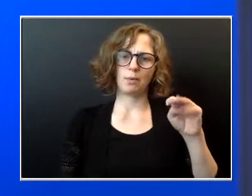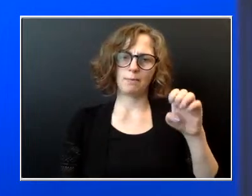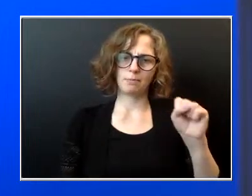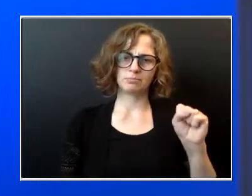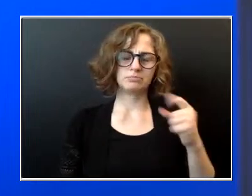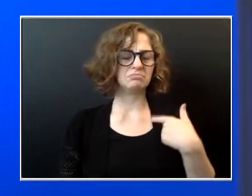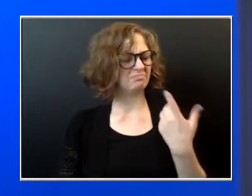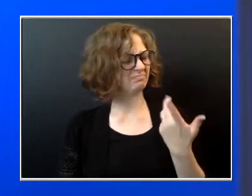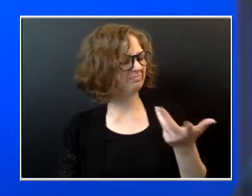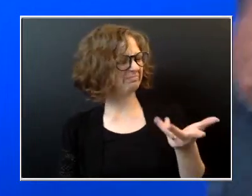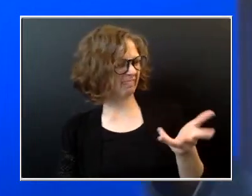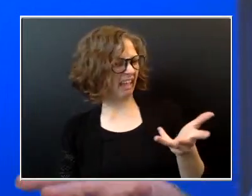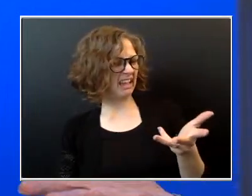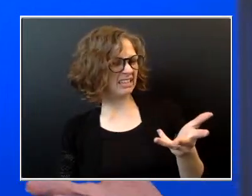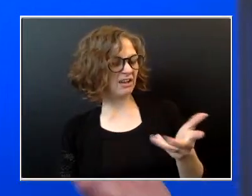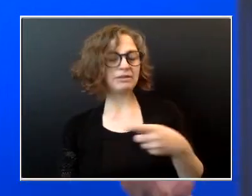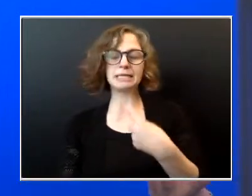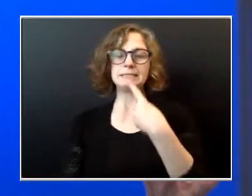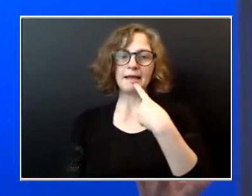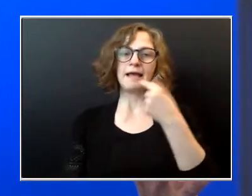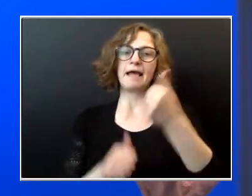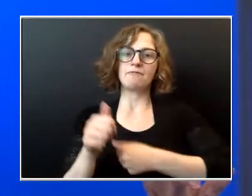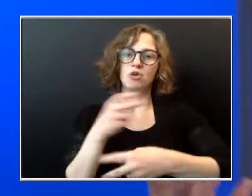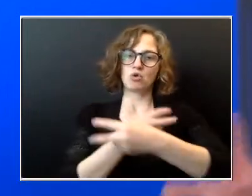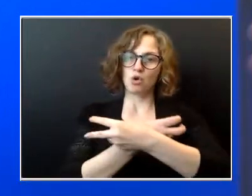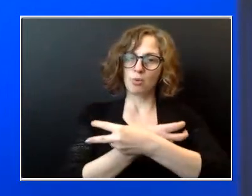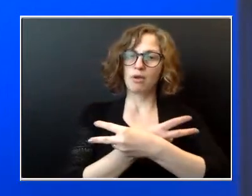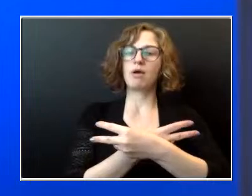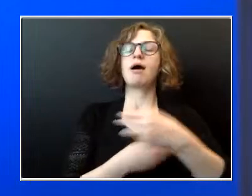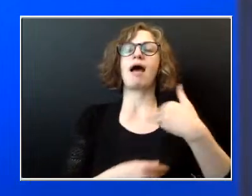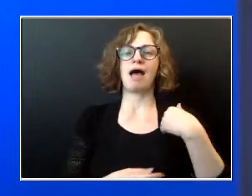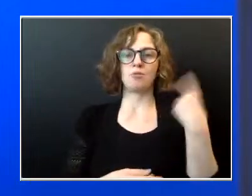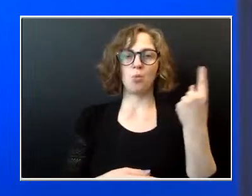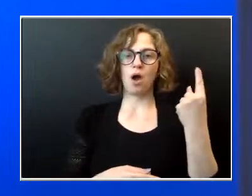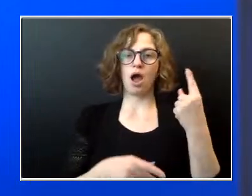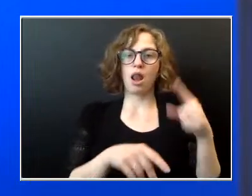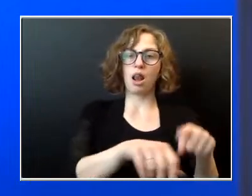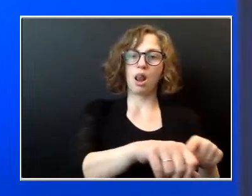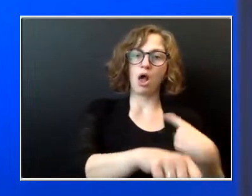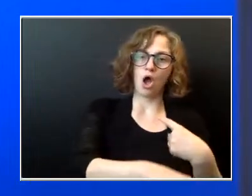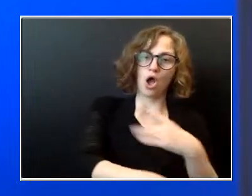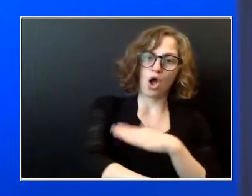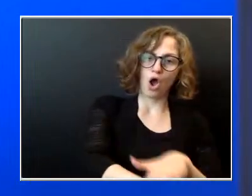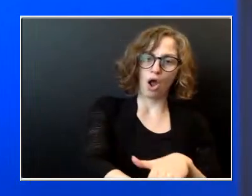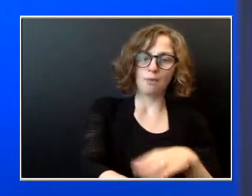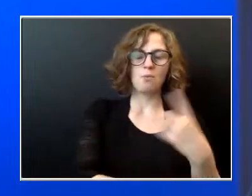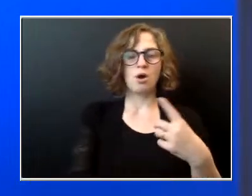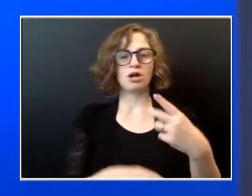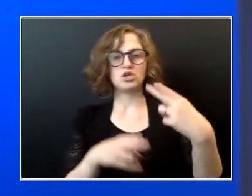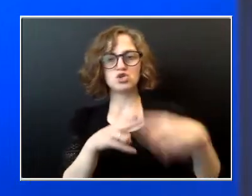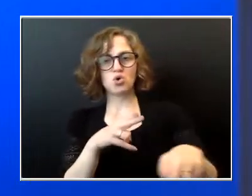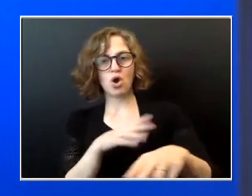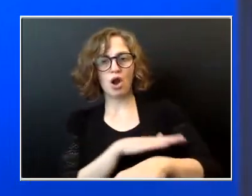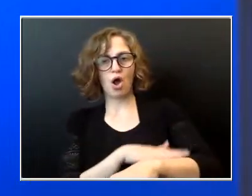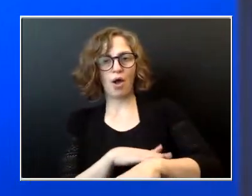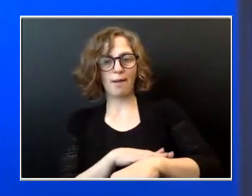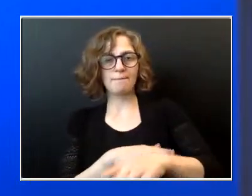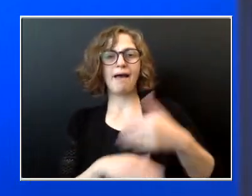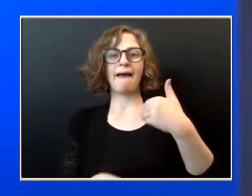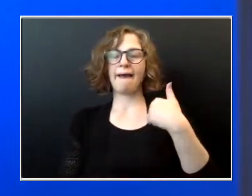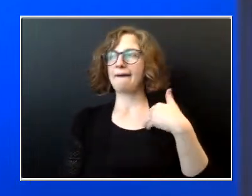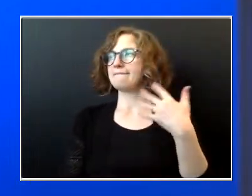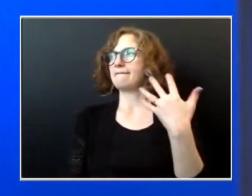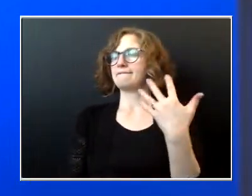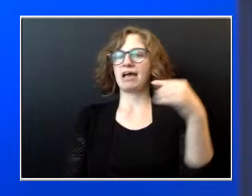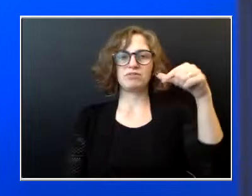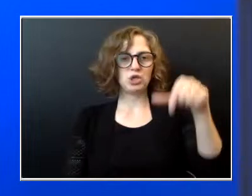said, well, every chromosome has a long arm and a short arm, and I have this 5q deletion. He explained it to me, and he said there